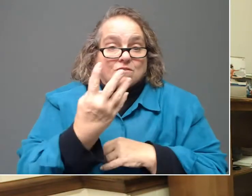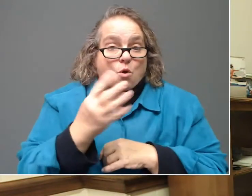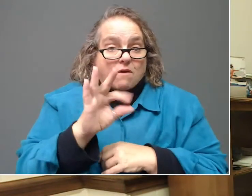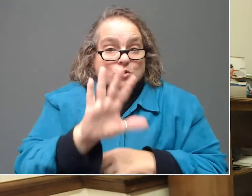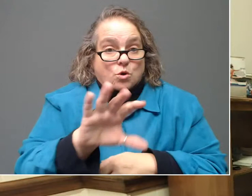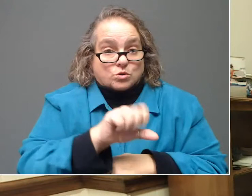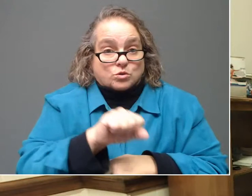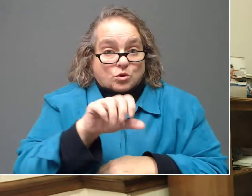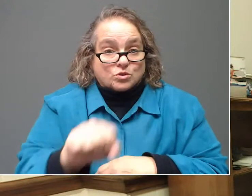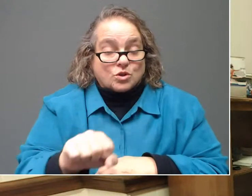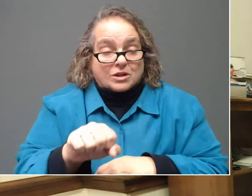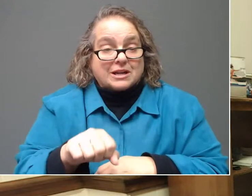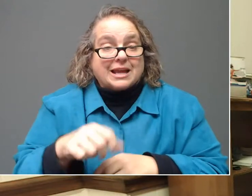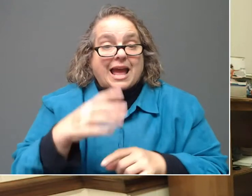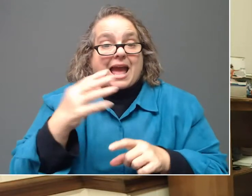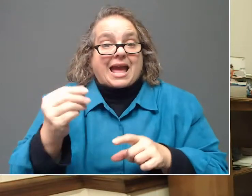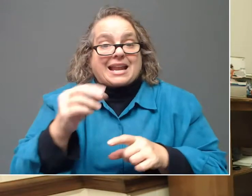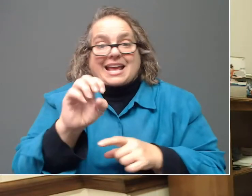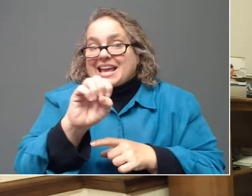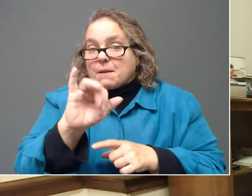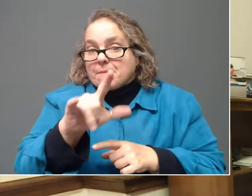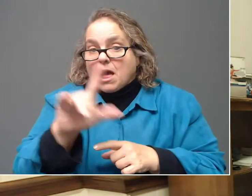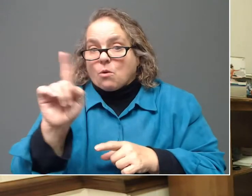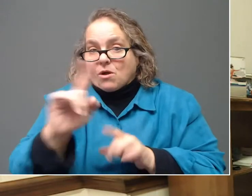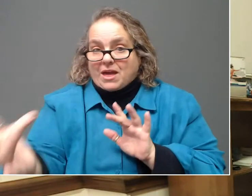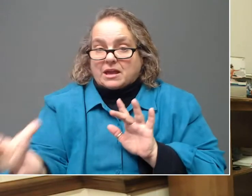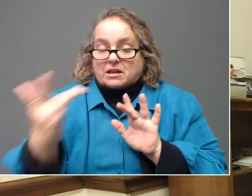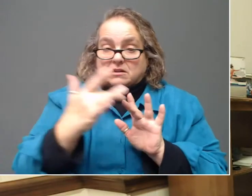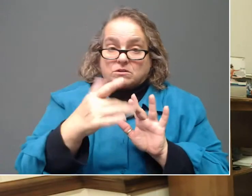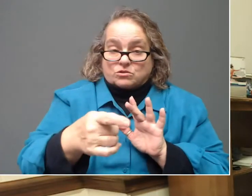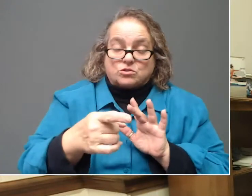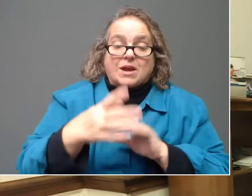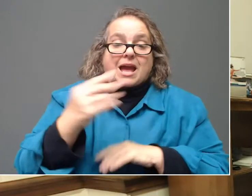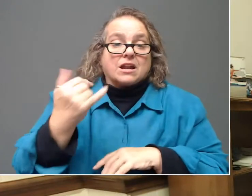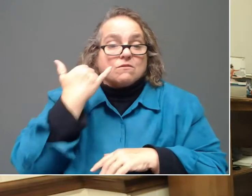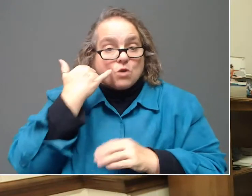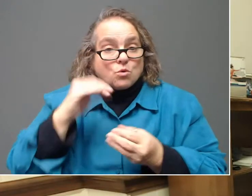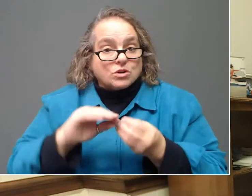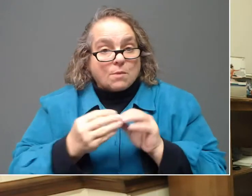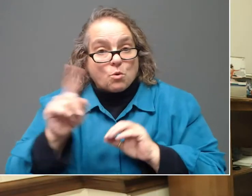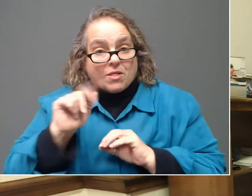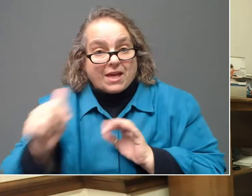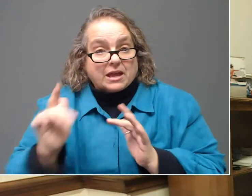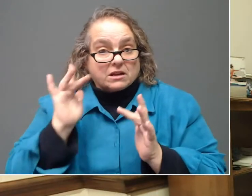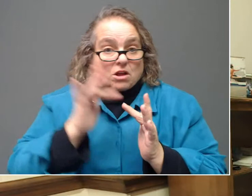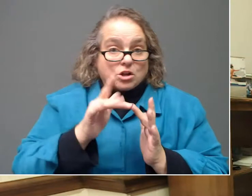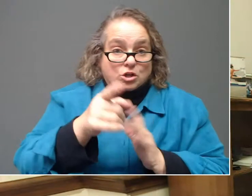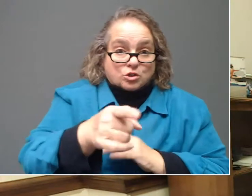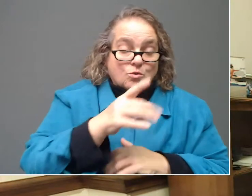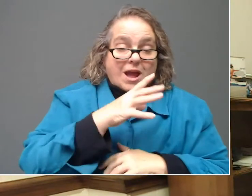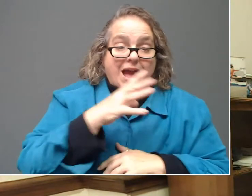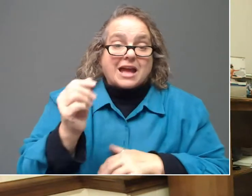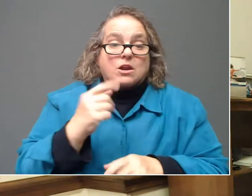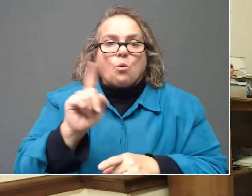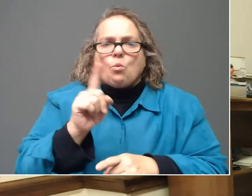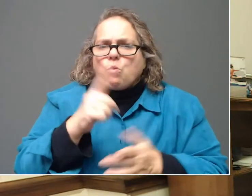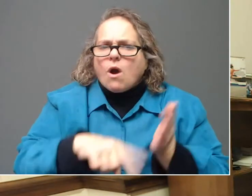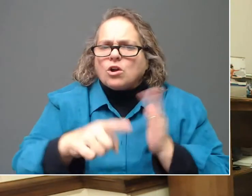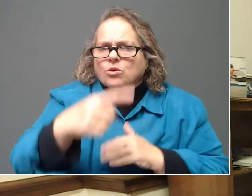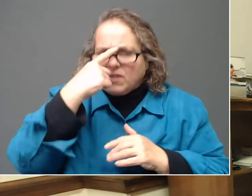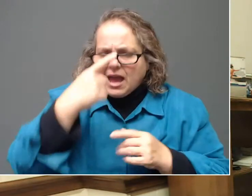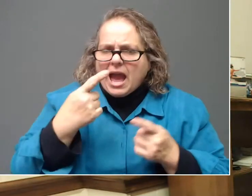an email that you can be reached at, a valid phone number to be reached at, and what you think happened, and a staffer